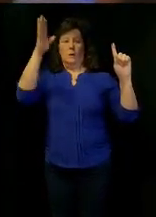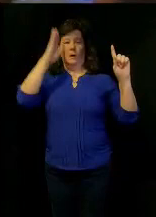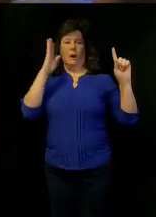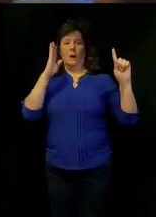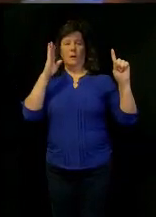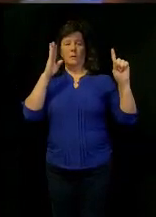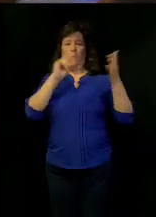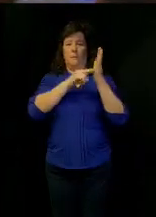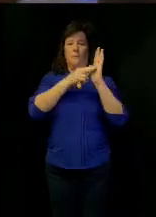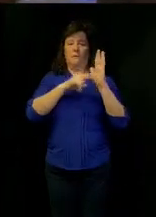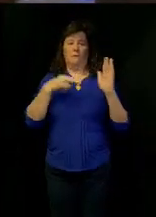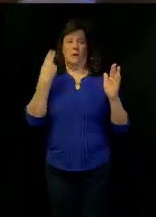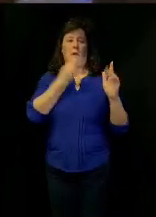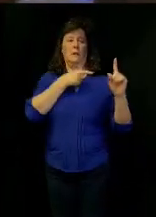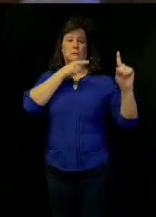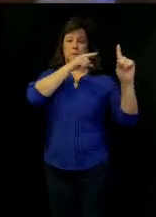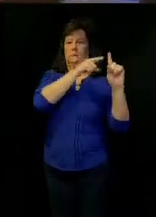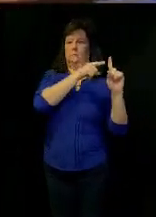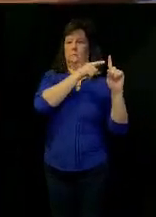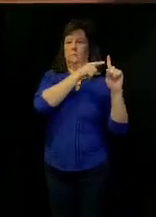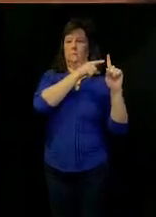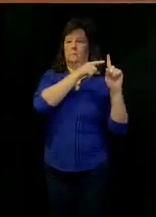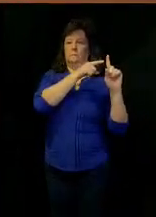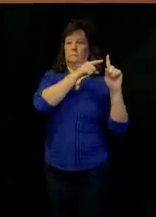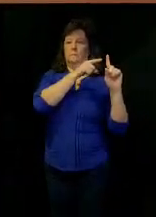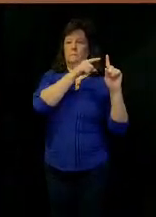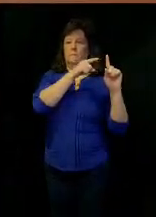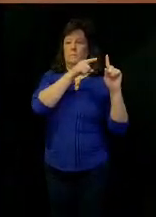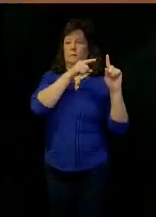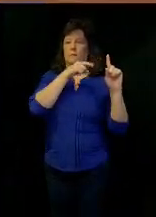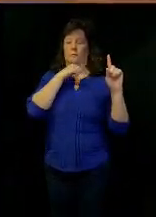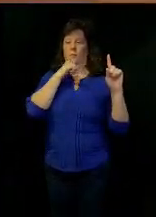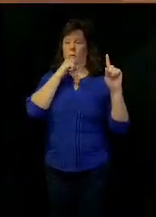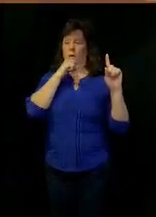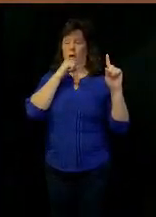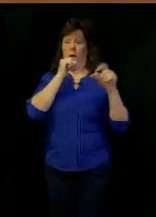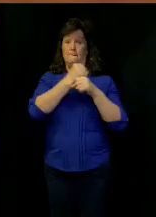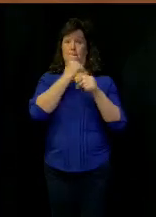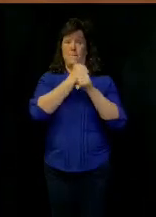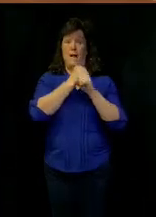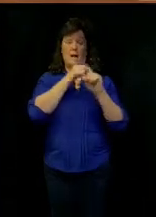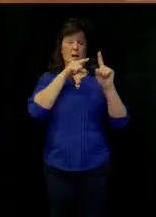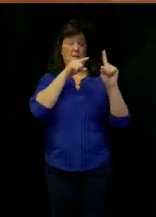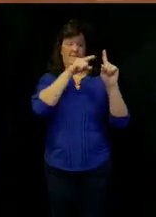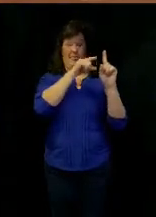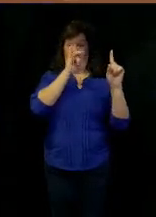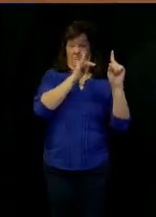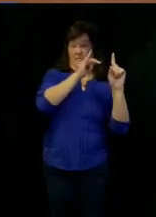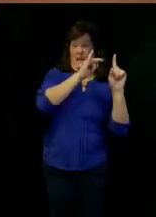So the enemy wants you to hit a target that you weren't designed to hit that target. You were designed to hit this target.